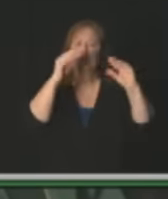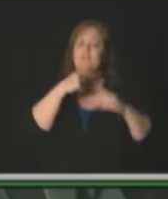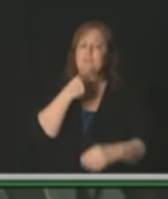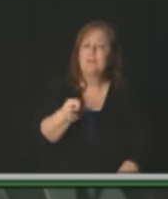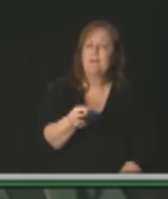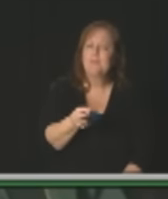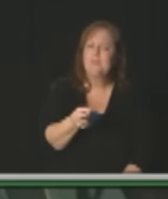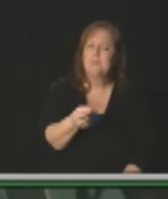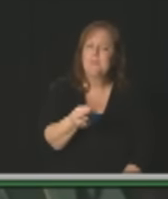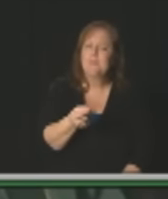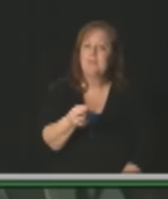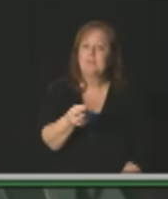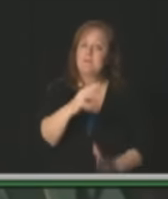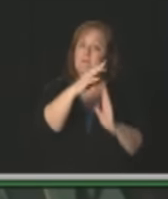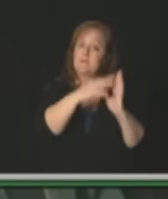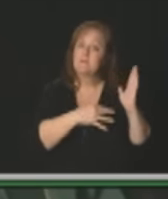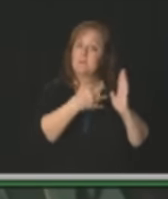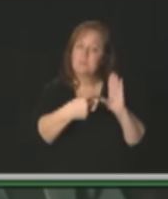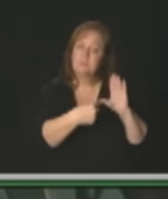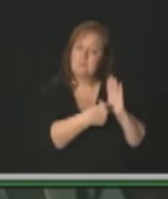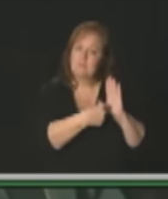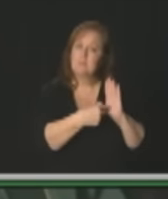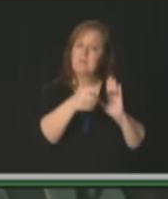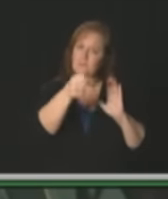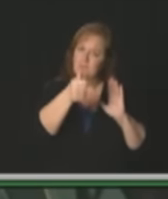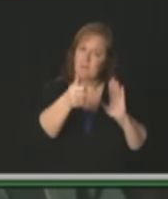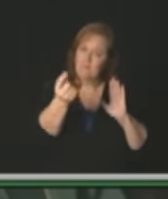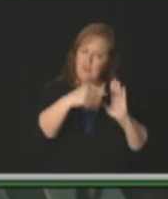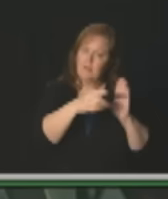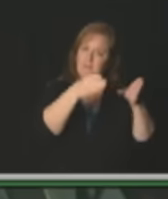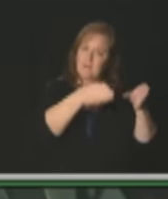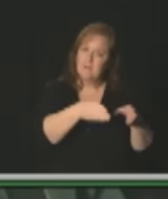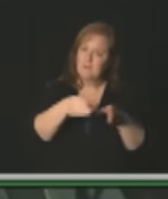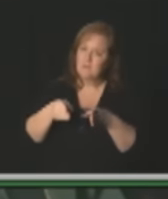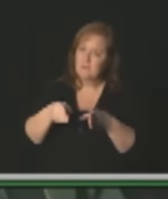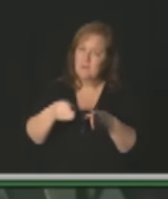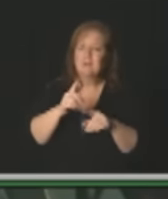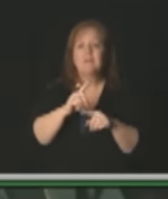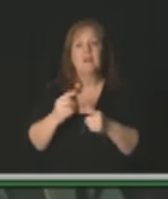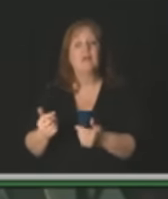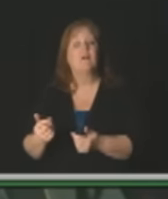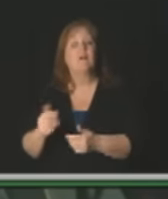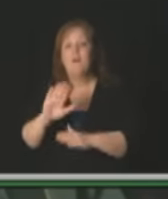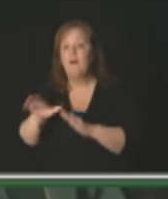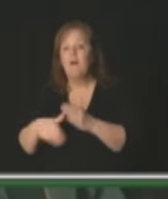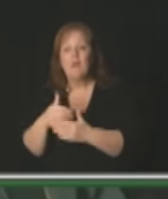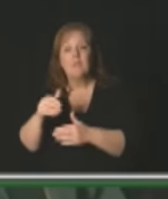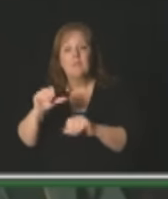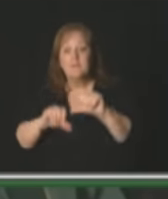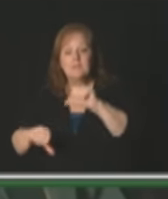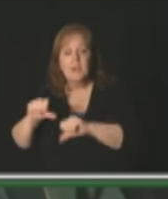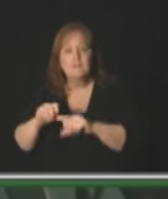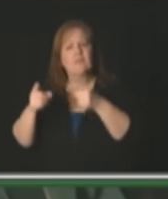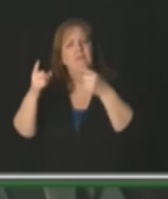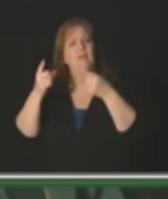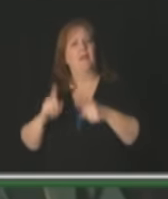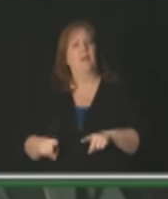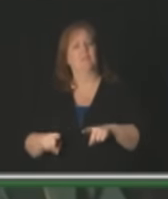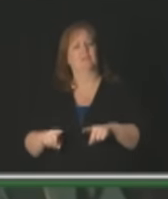that they schedule the exams individually, but all five science classes happen to fall on the same Tuesday.